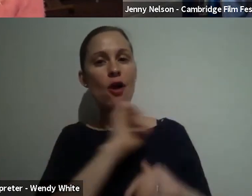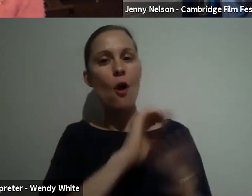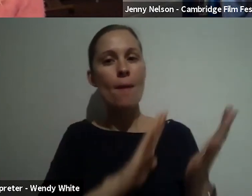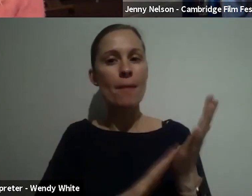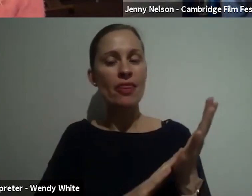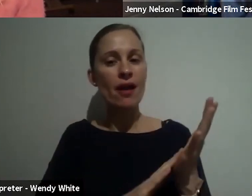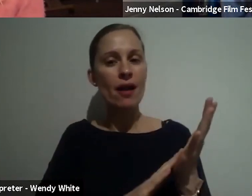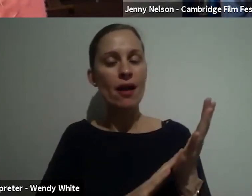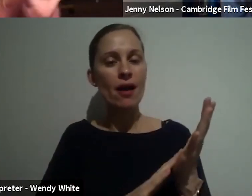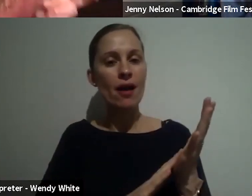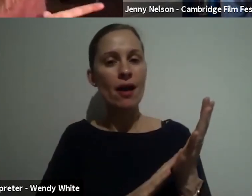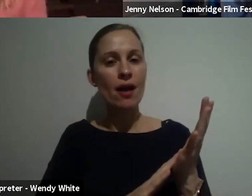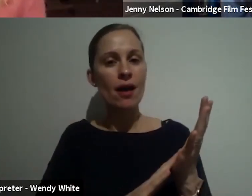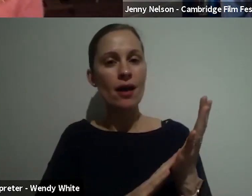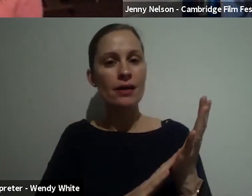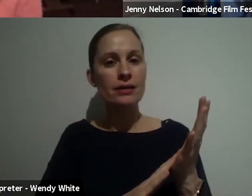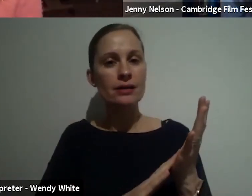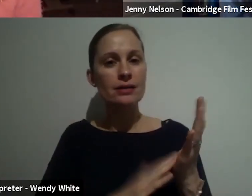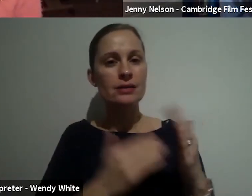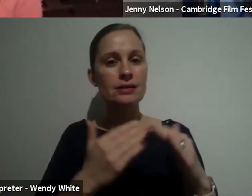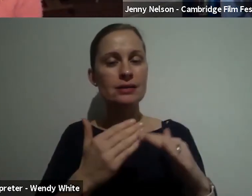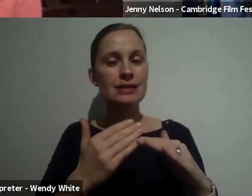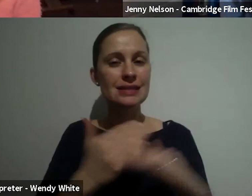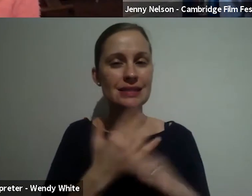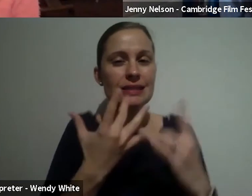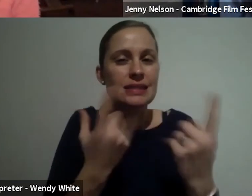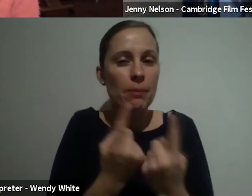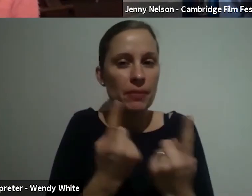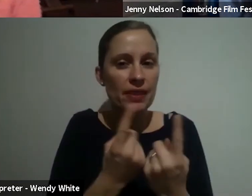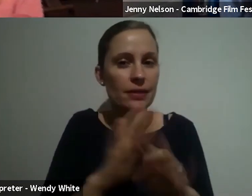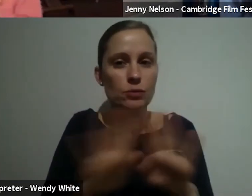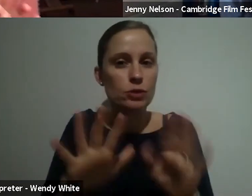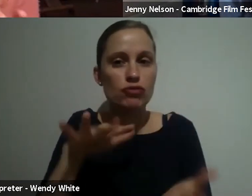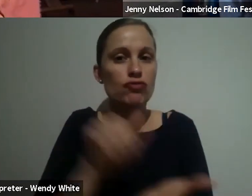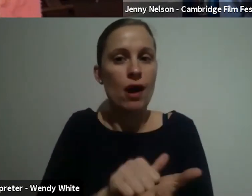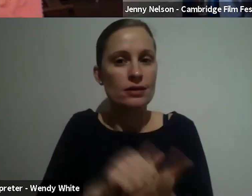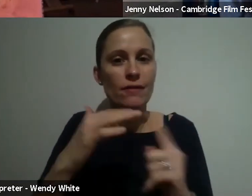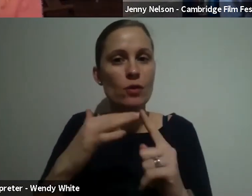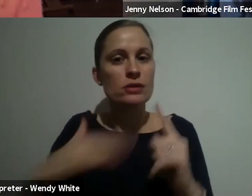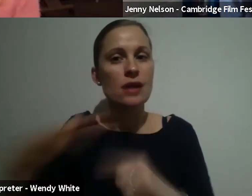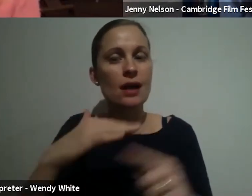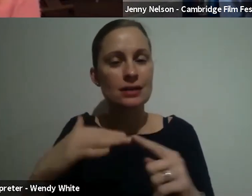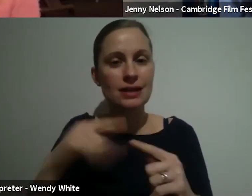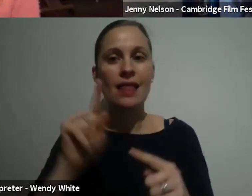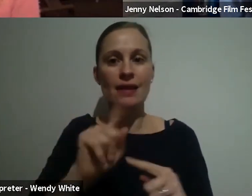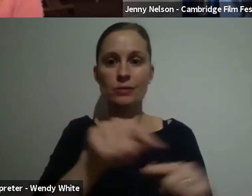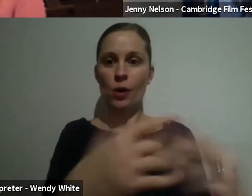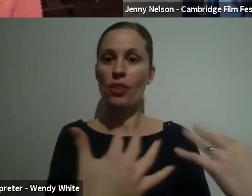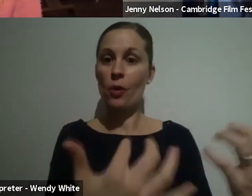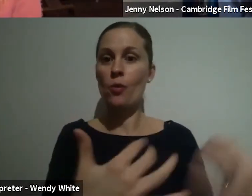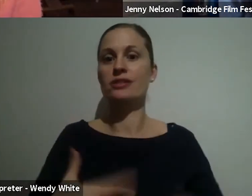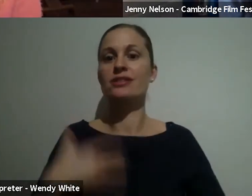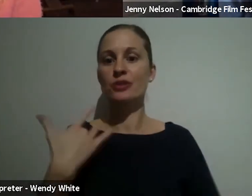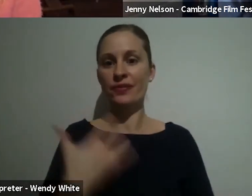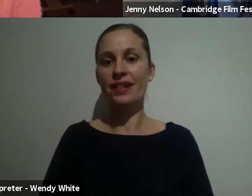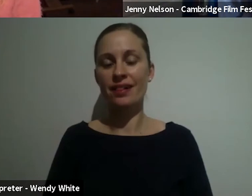that was not right for society, no? And this is what I want the audience to feel.